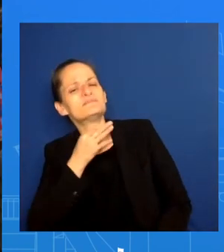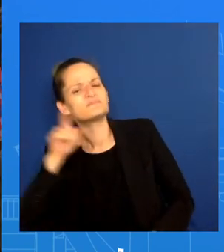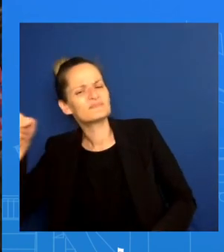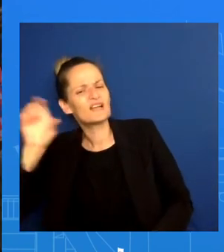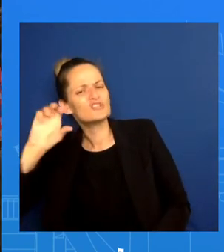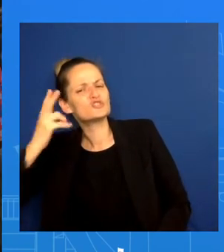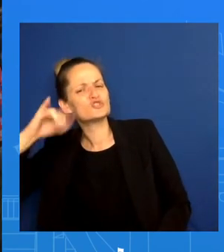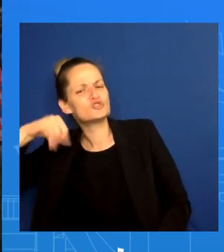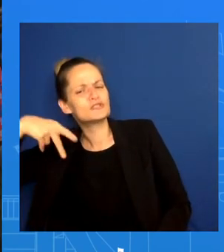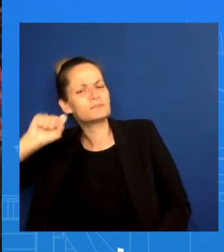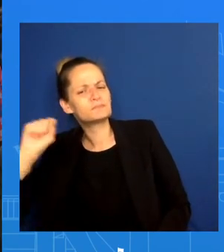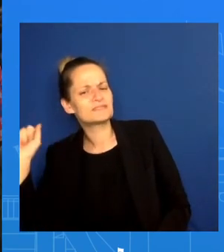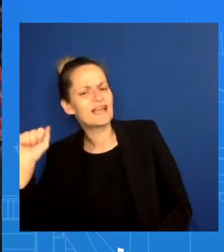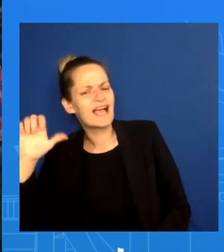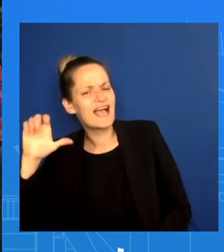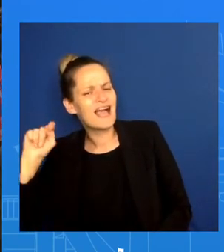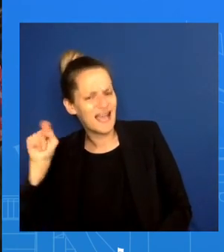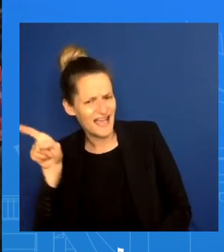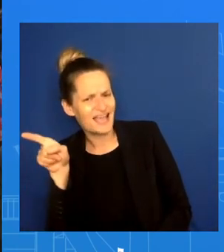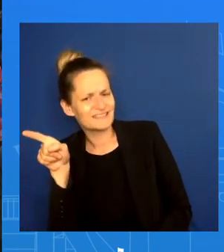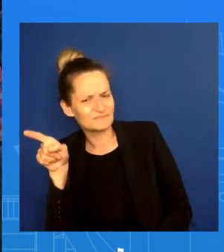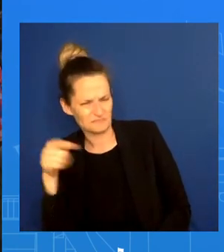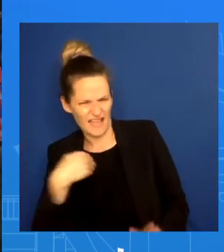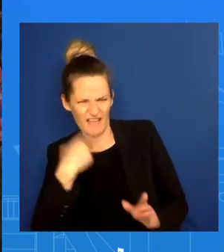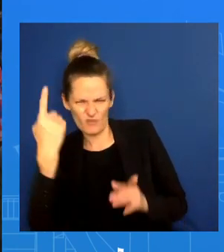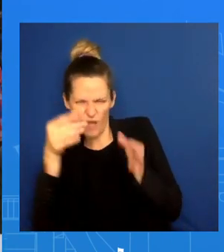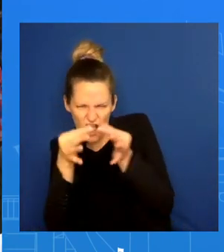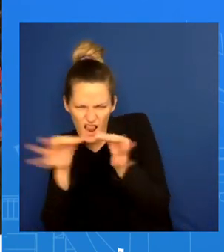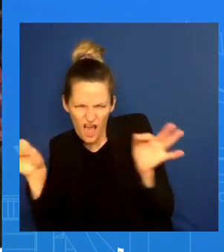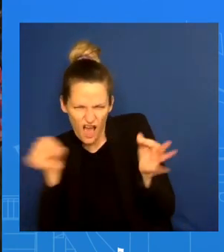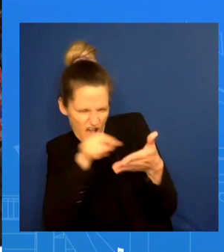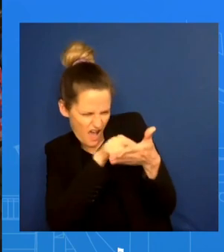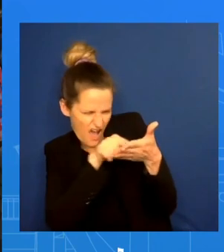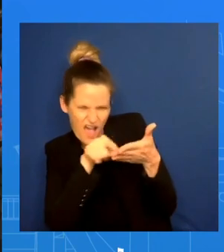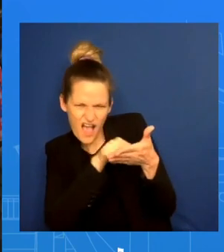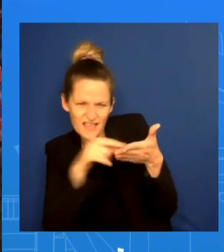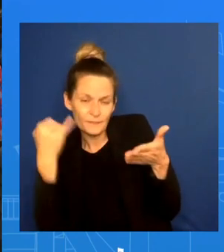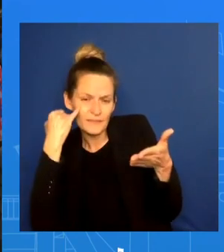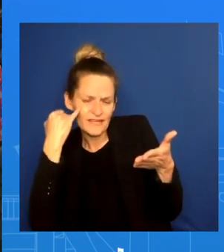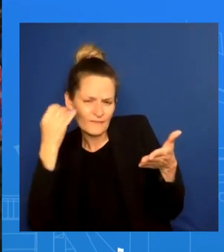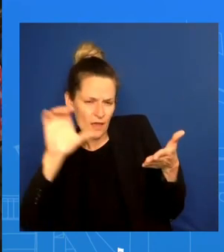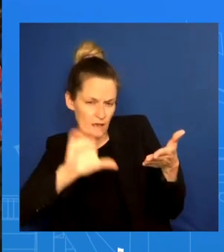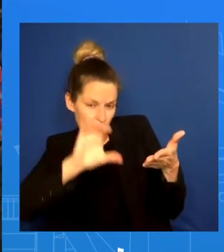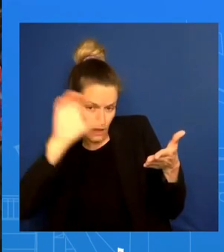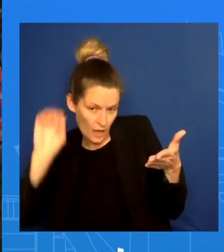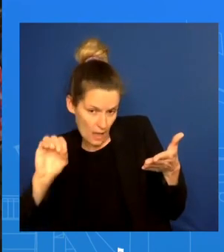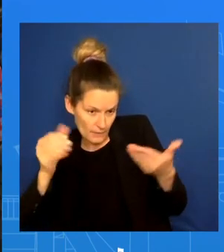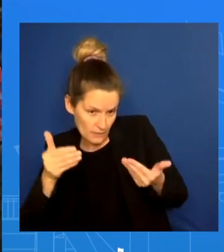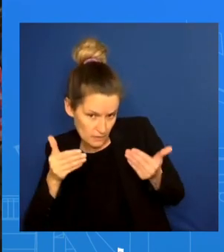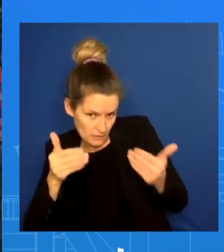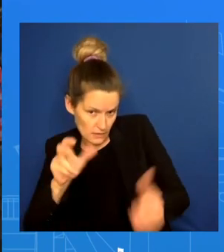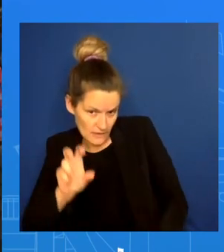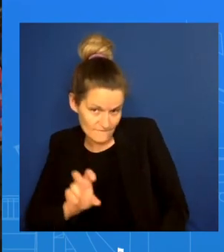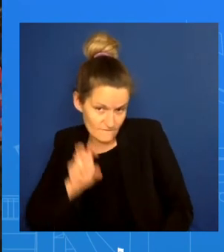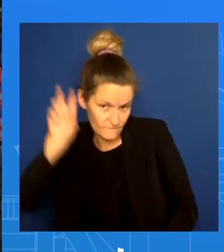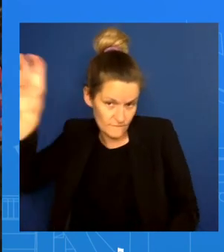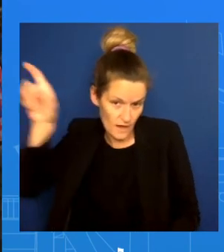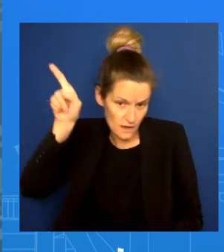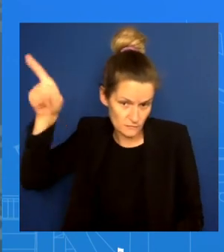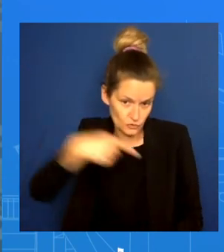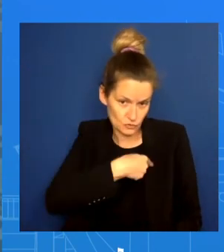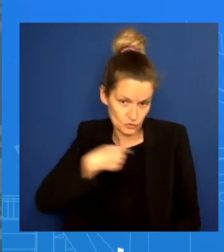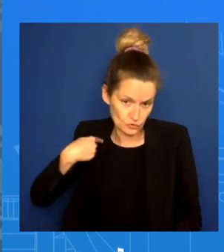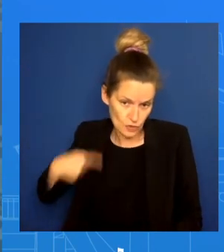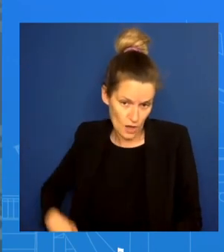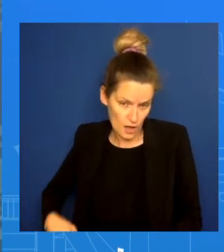going abroad and, say, investing in China, and you thought it was against national security interests. That got stripped out. Are you guys going to do that as an EO? So